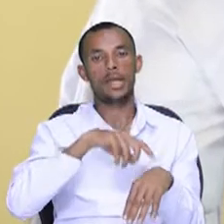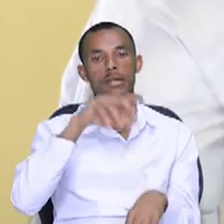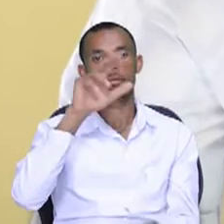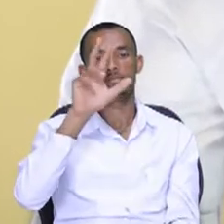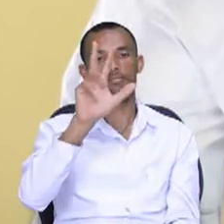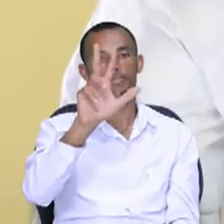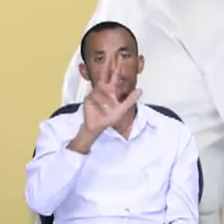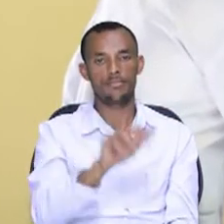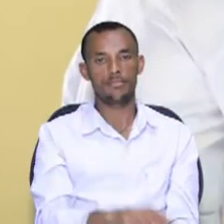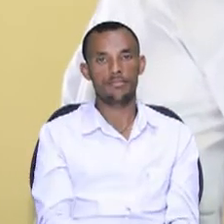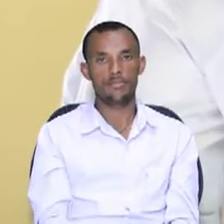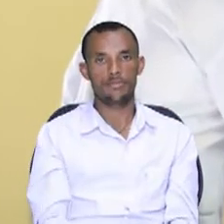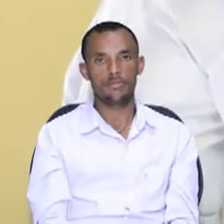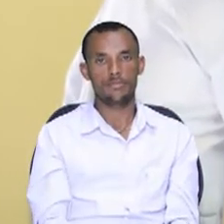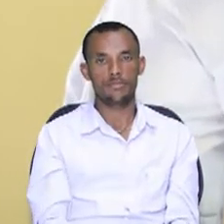3.